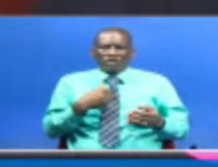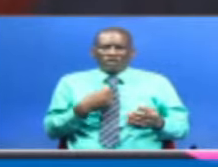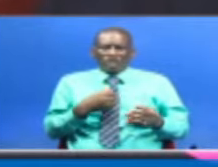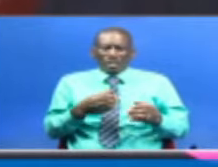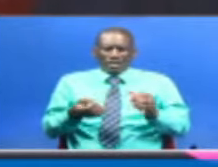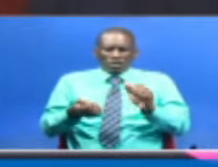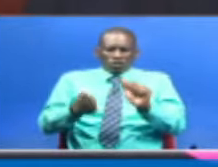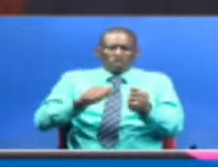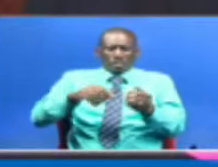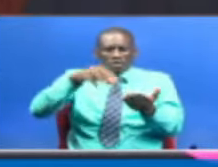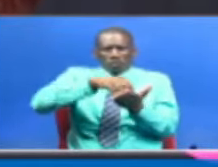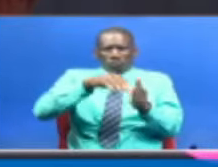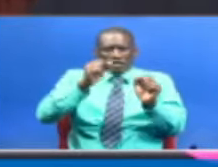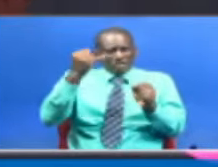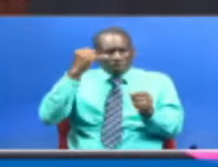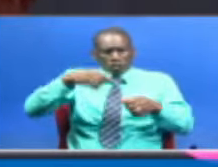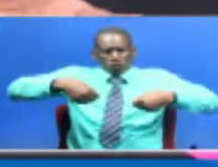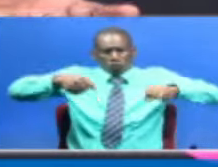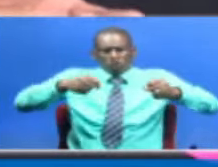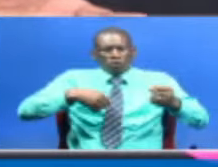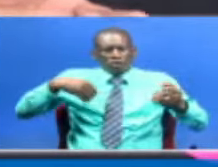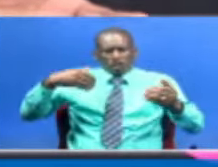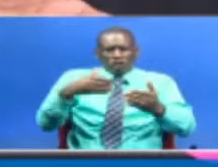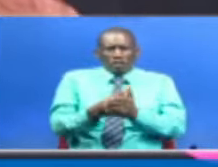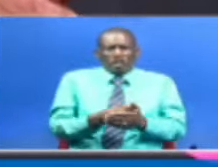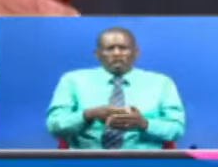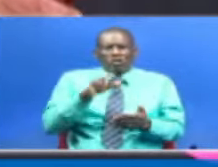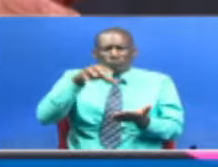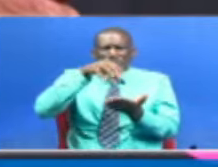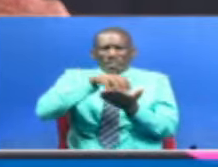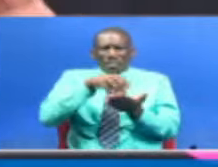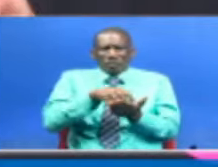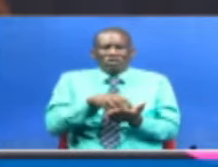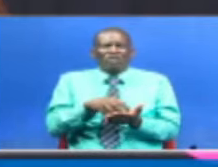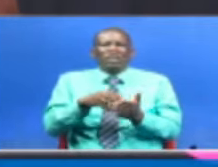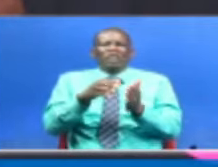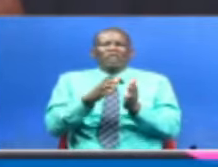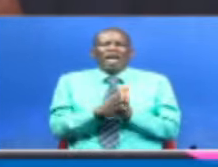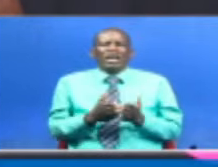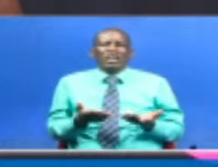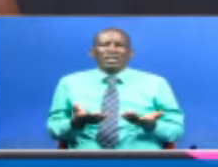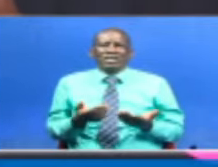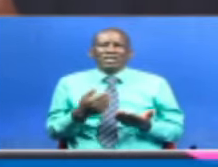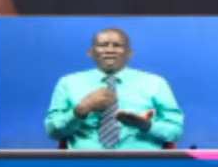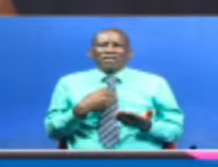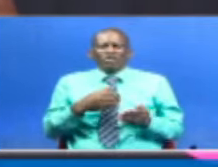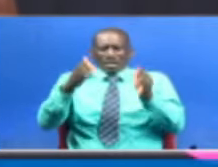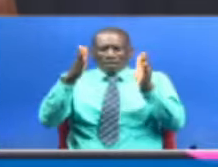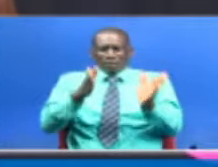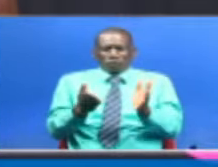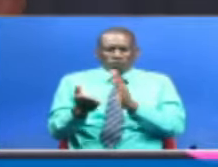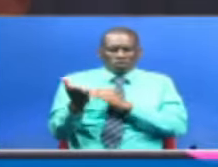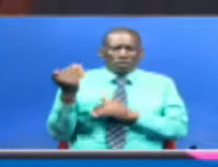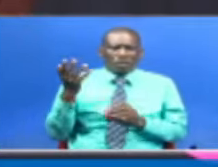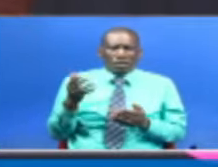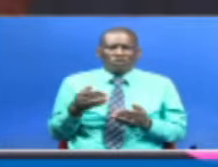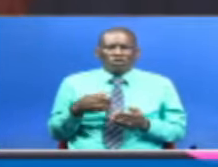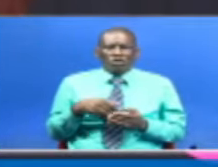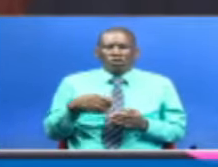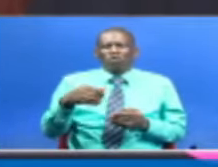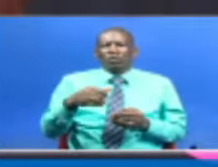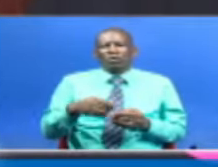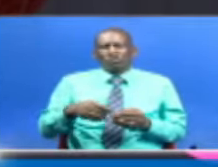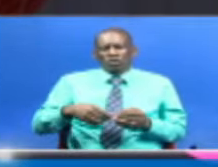because you can imagine if a boda arrives at your station and he's having a passenger or delivering a pizza,